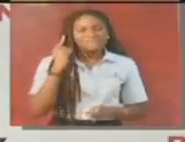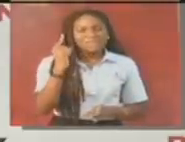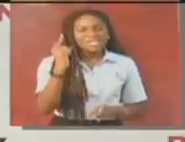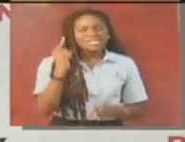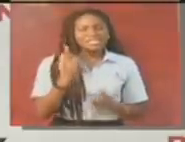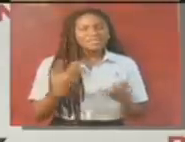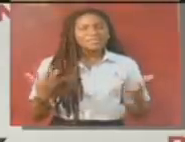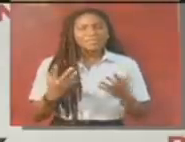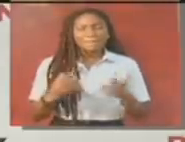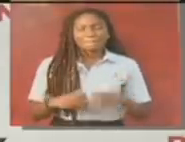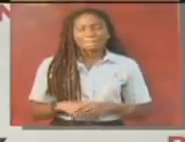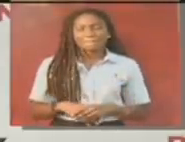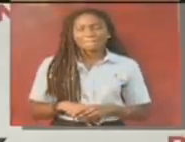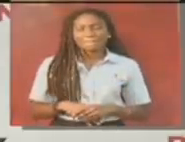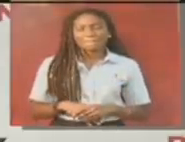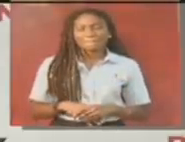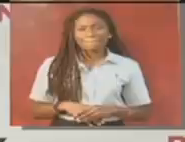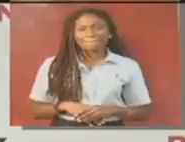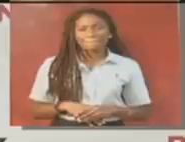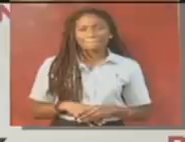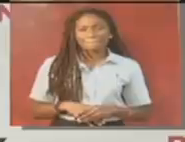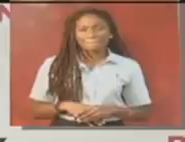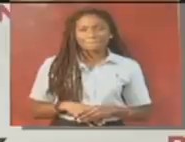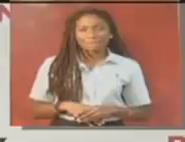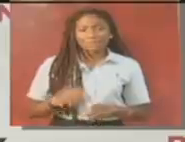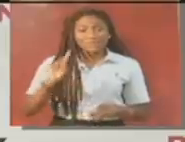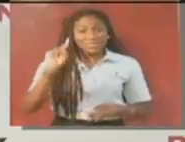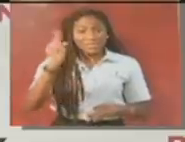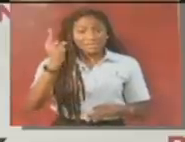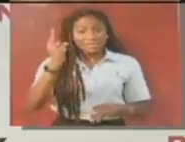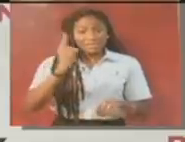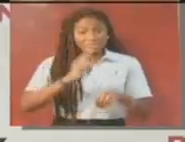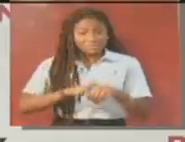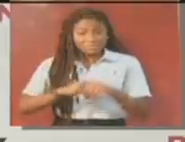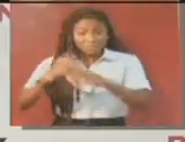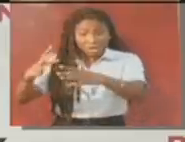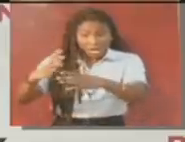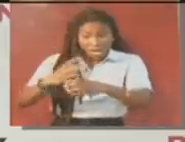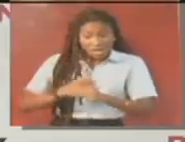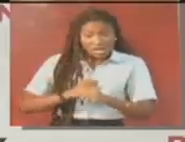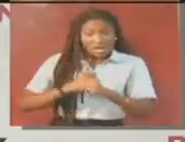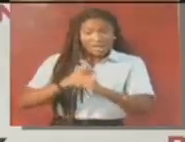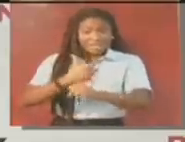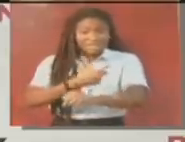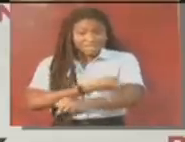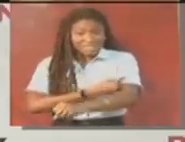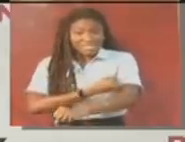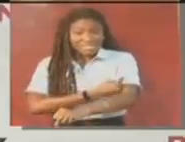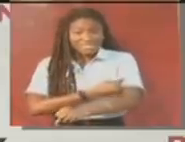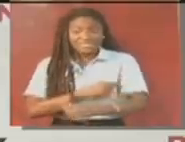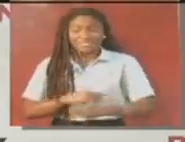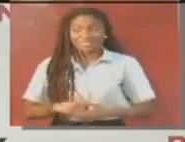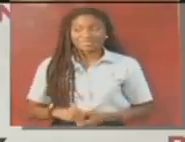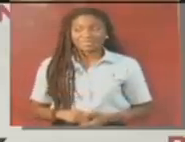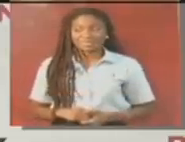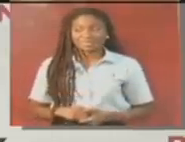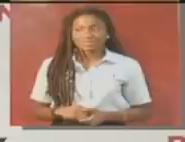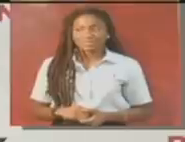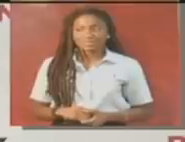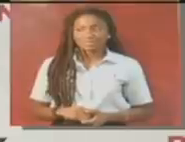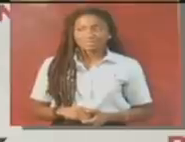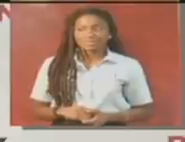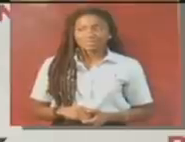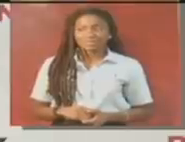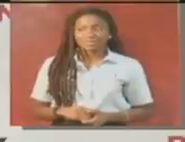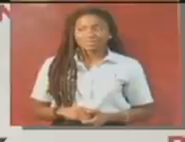as you would have noted, the initial receipt of the first batch or first tranche of those COVAX vaccines brought